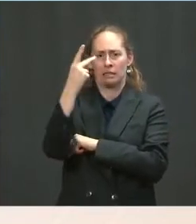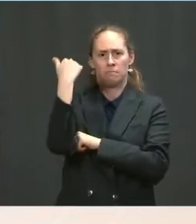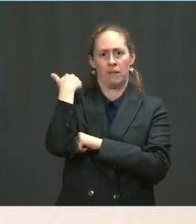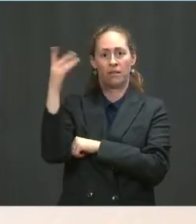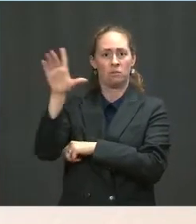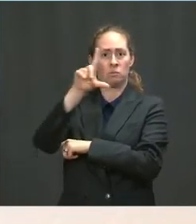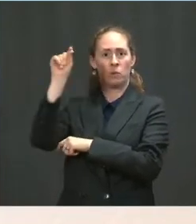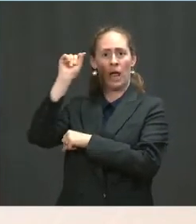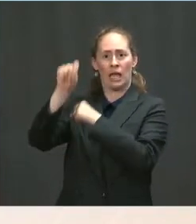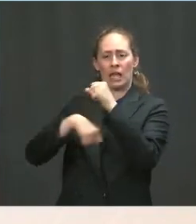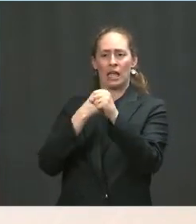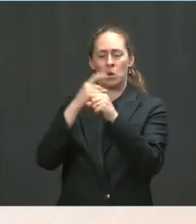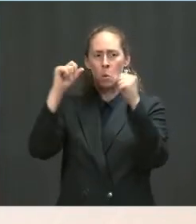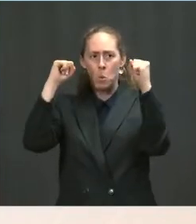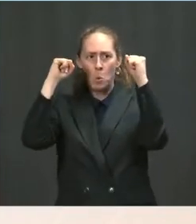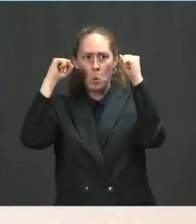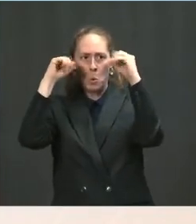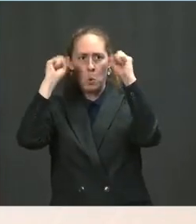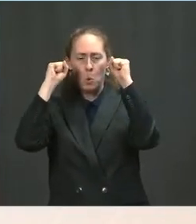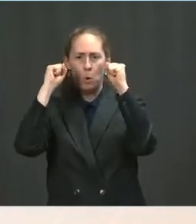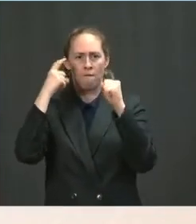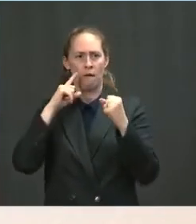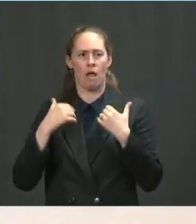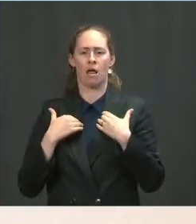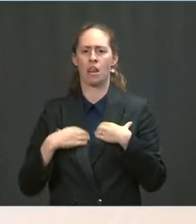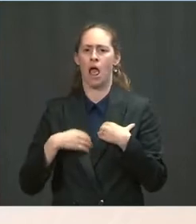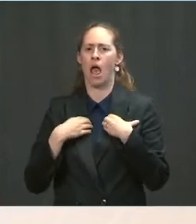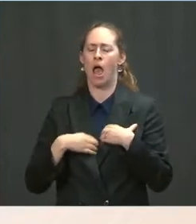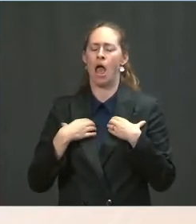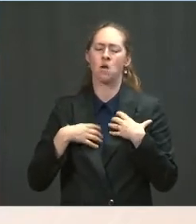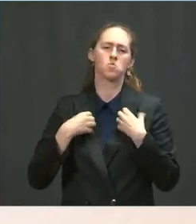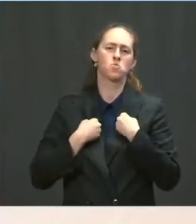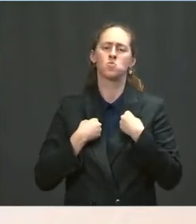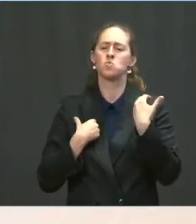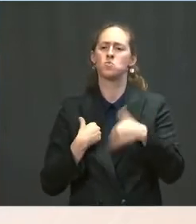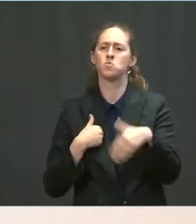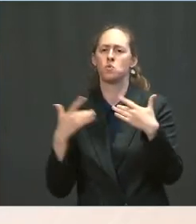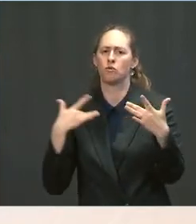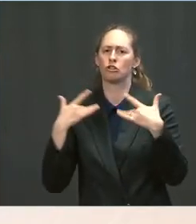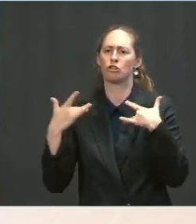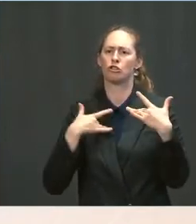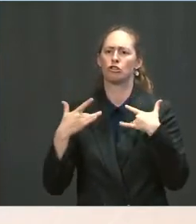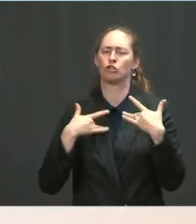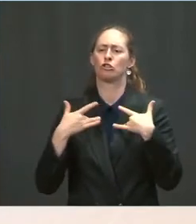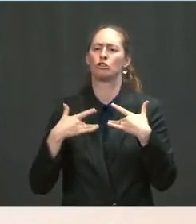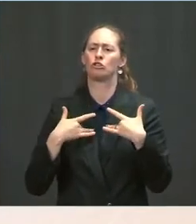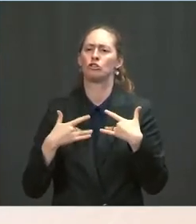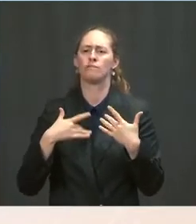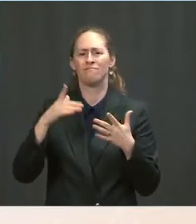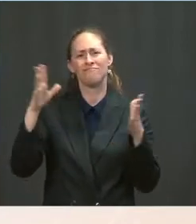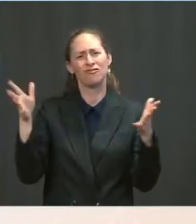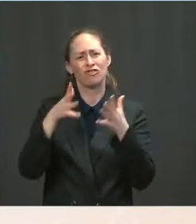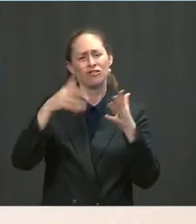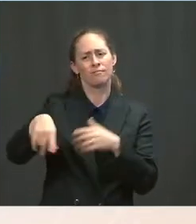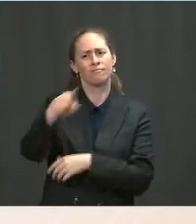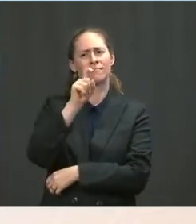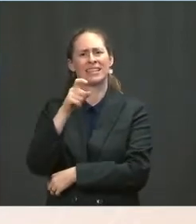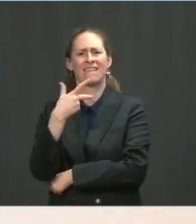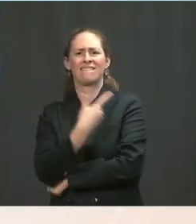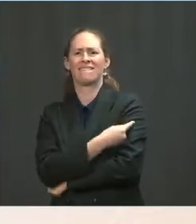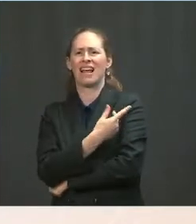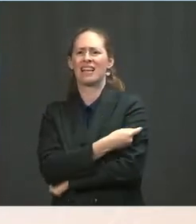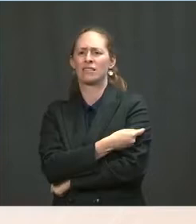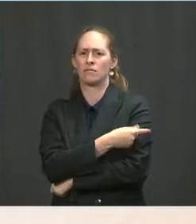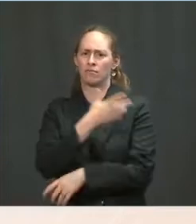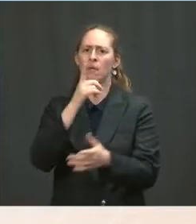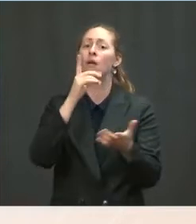message has always been clear throughout. We need more people to get vaccinated to stop the spread of this variant, and so we